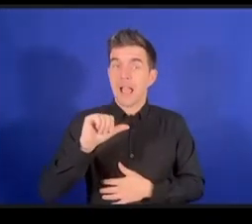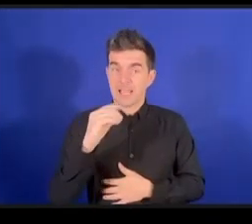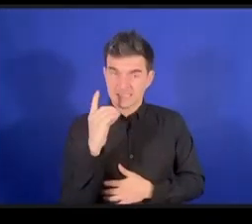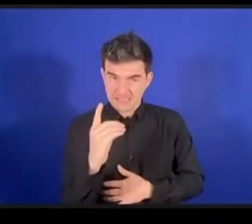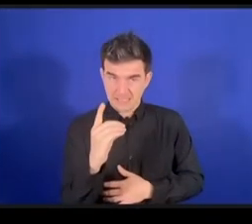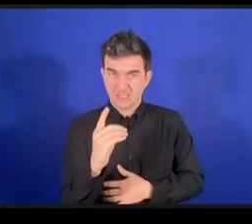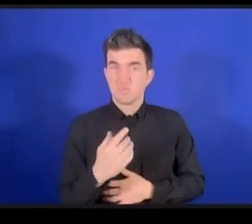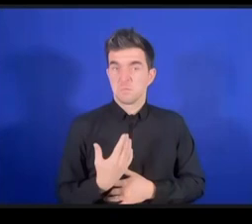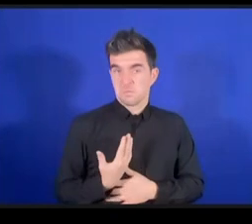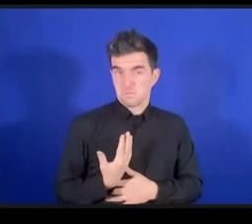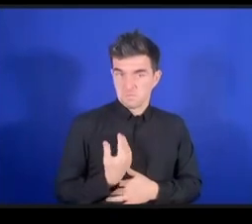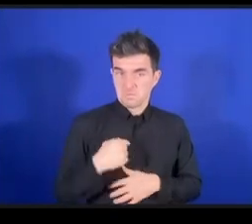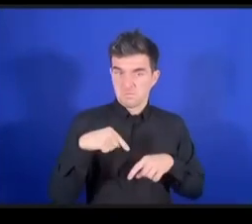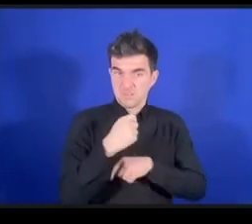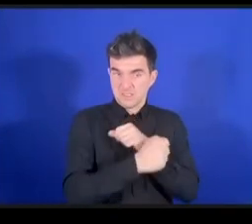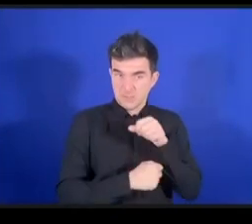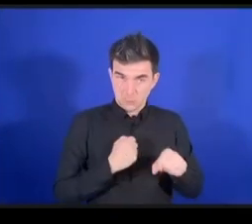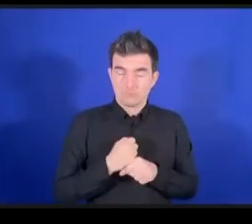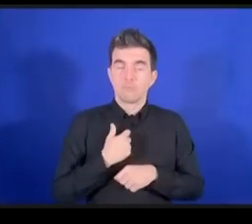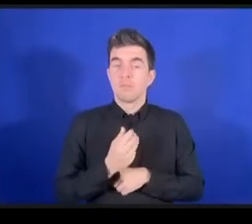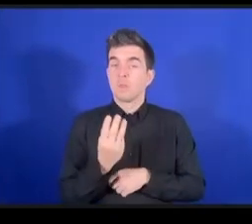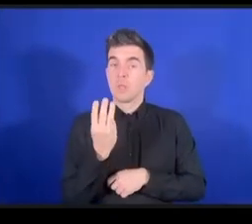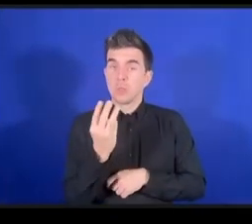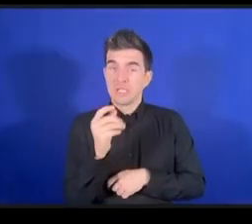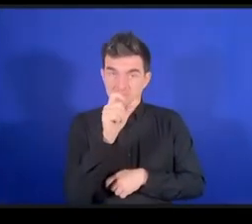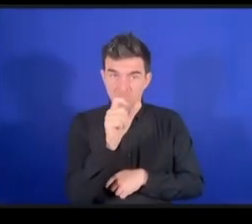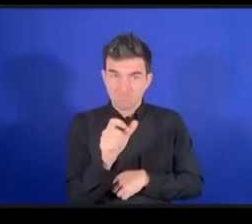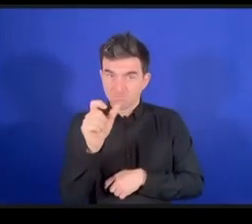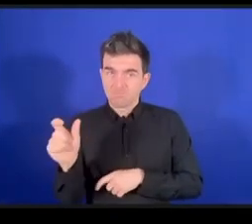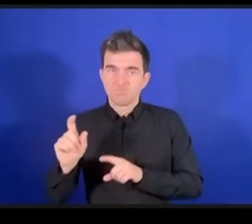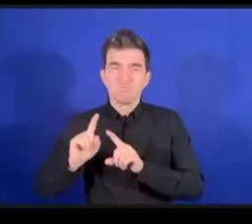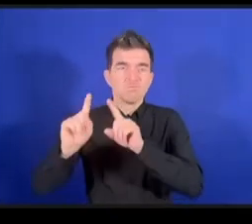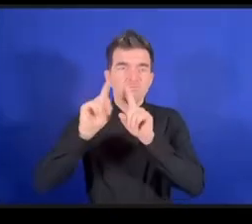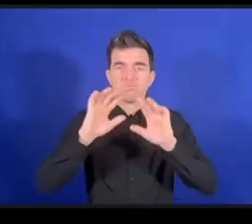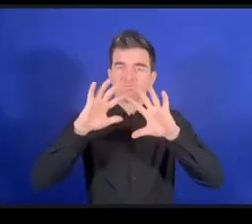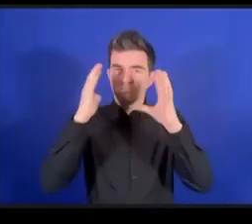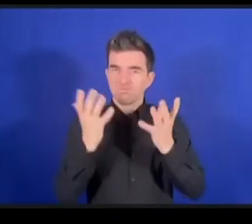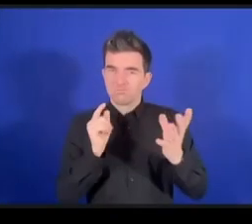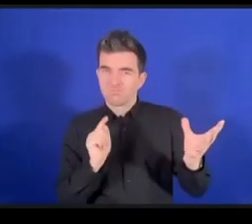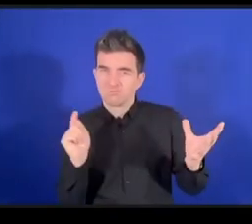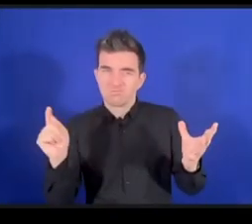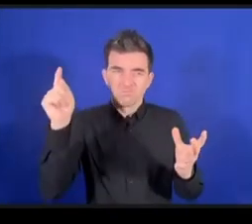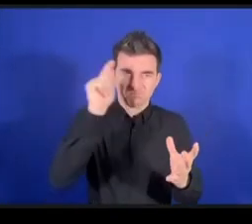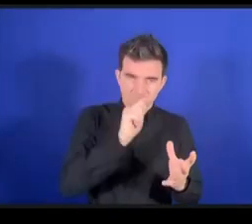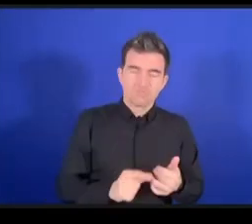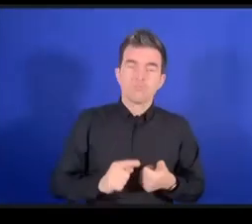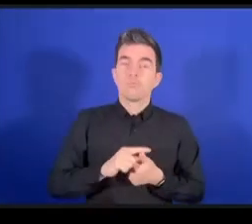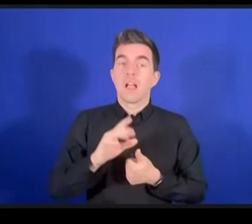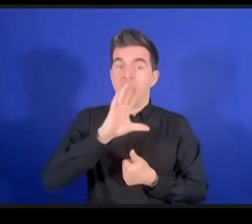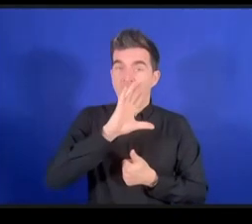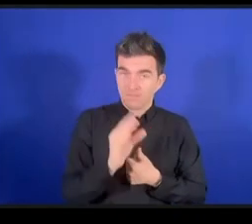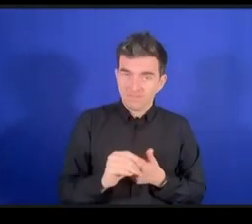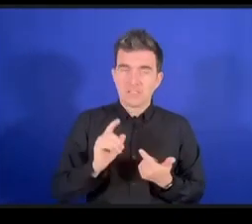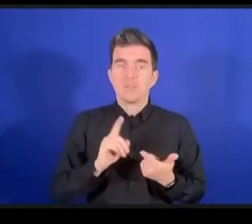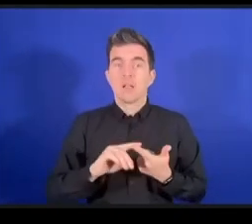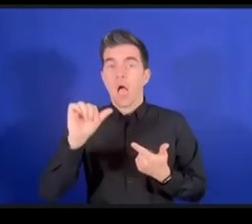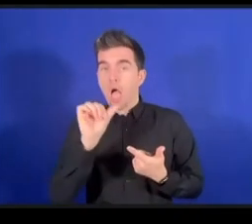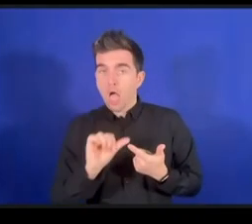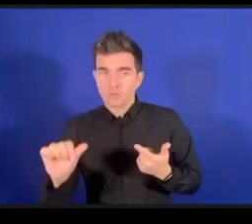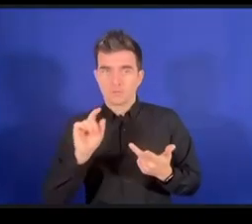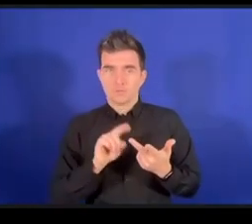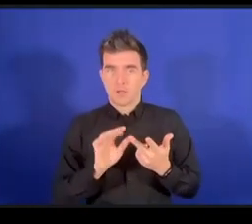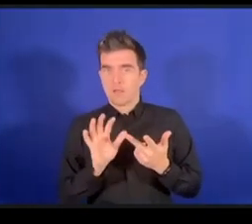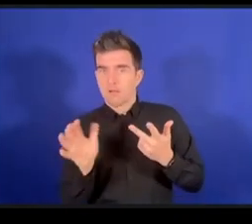from Europe, actually provided resources to them with the fellowships, with the generous